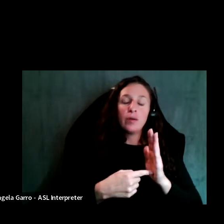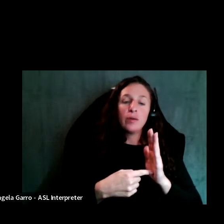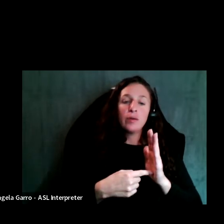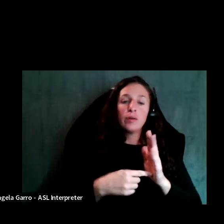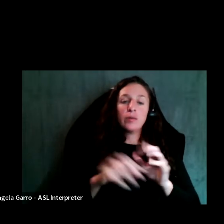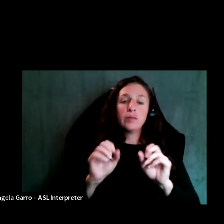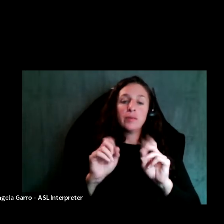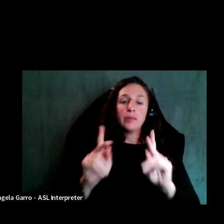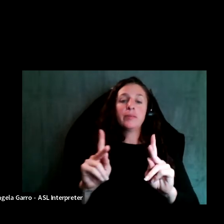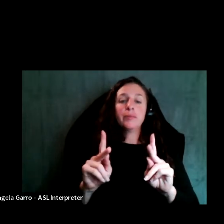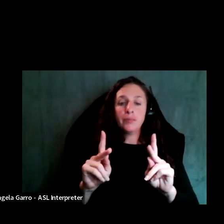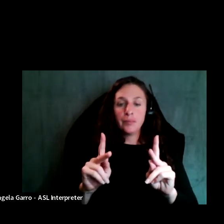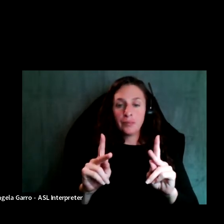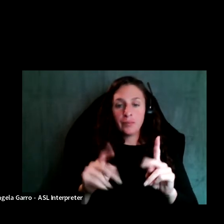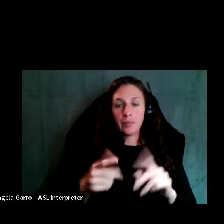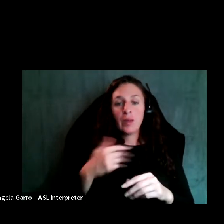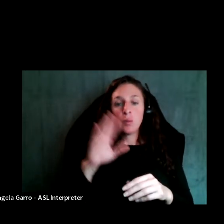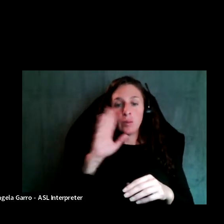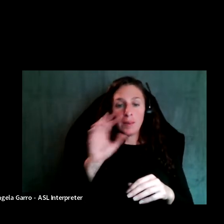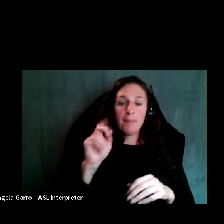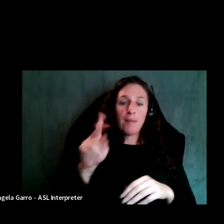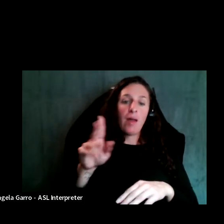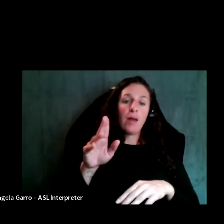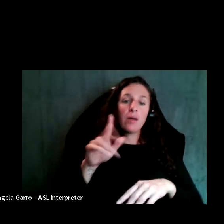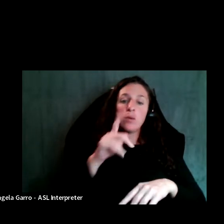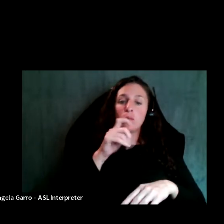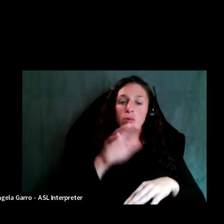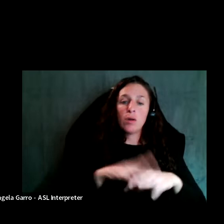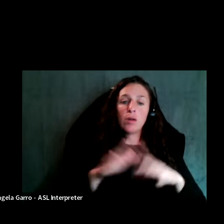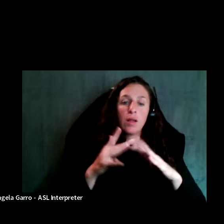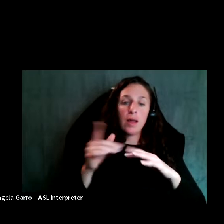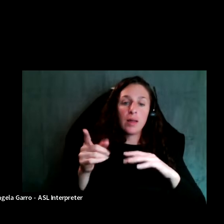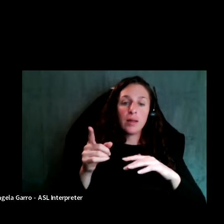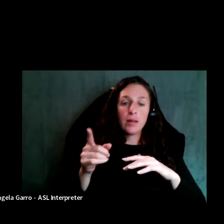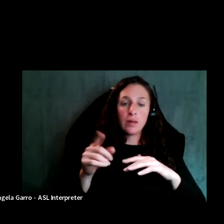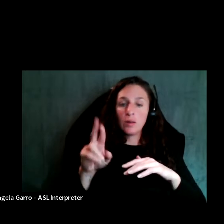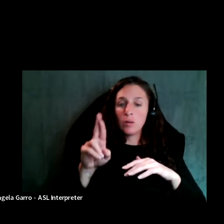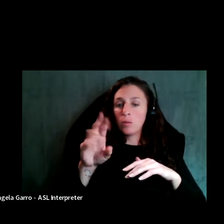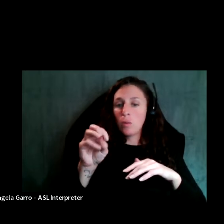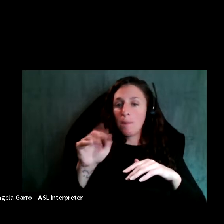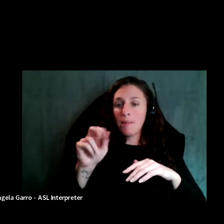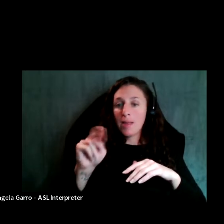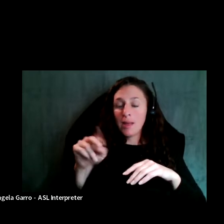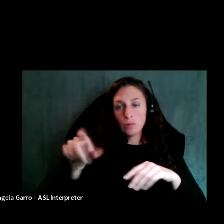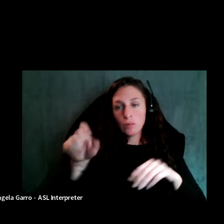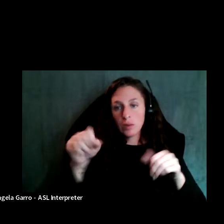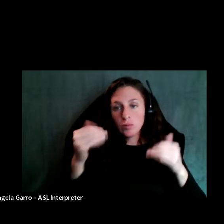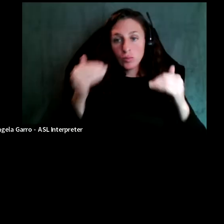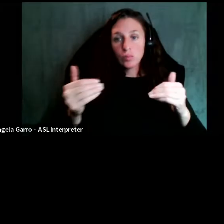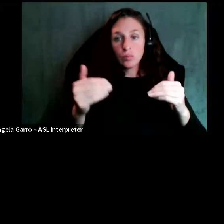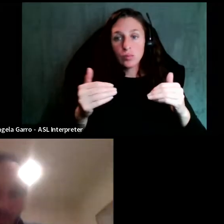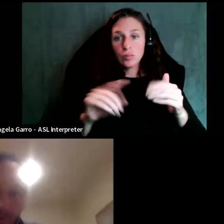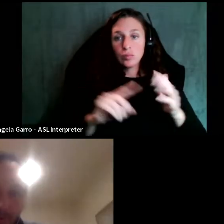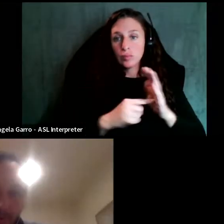Reconvene. We're going to go back to who's online. Roman, you may unmute and begin.